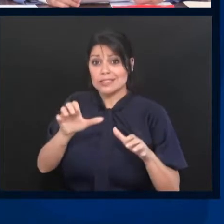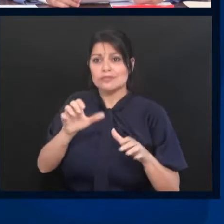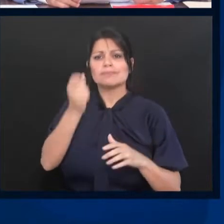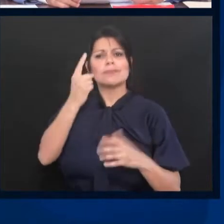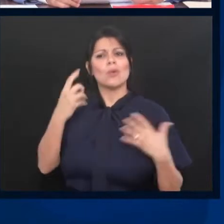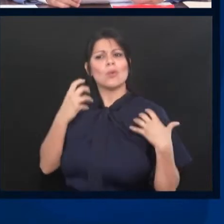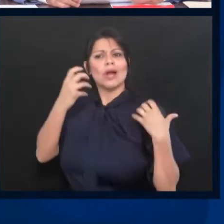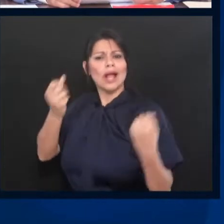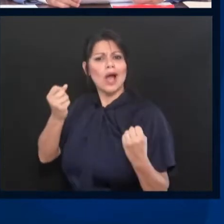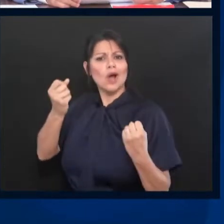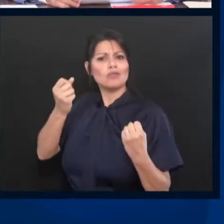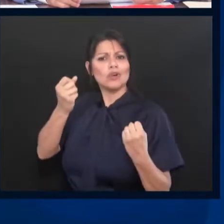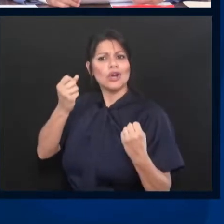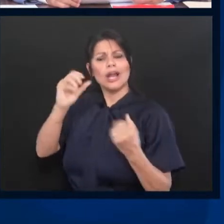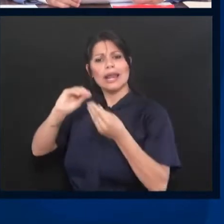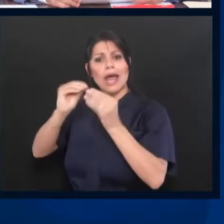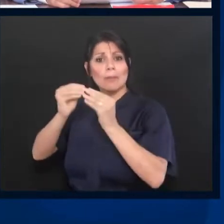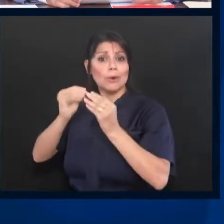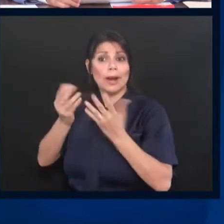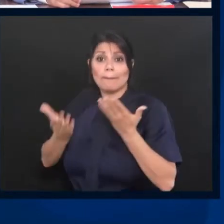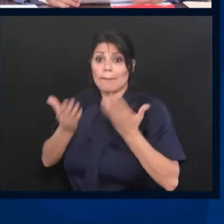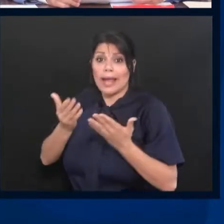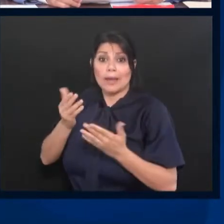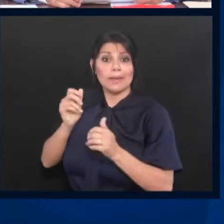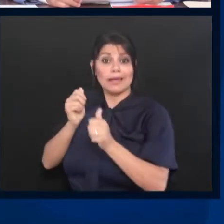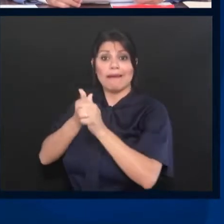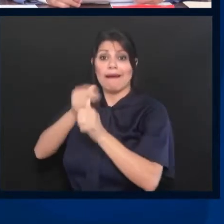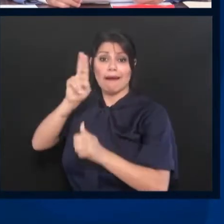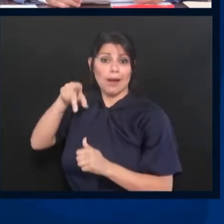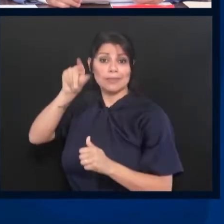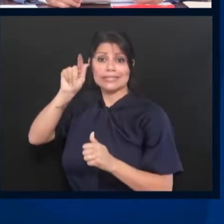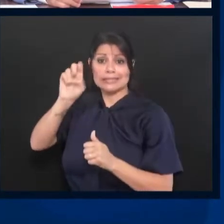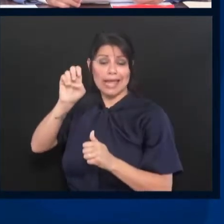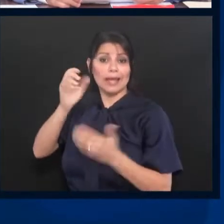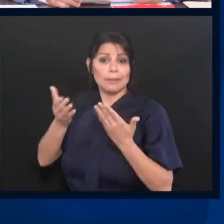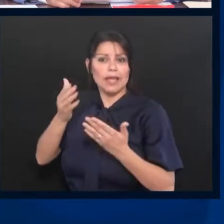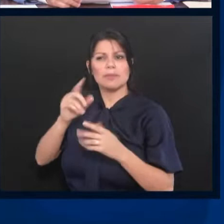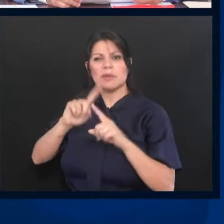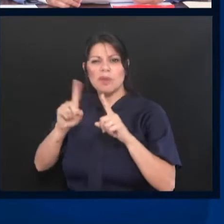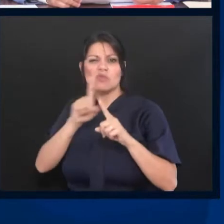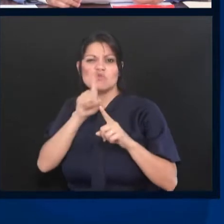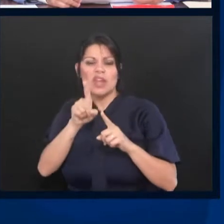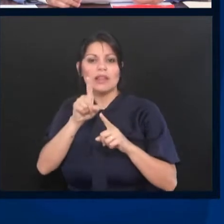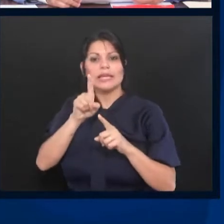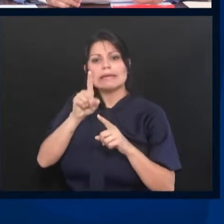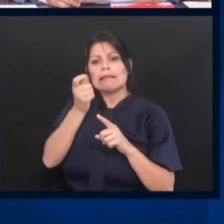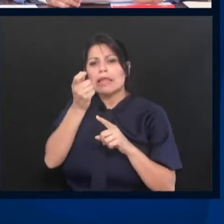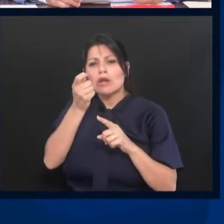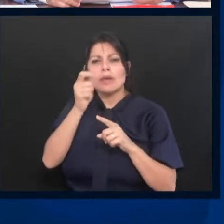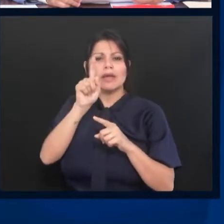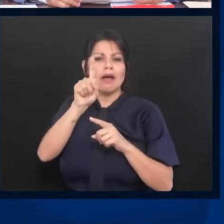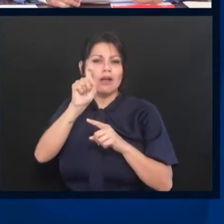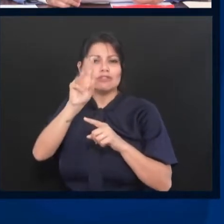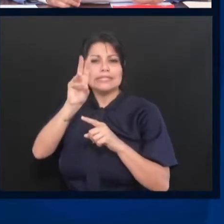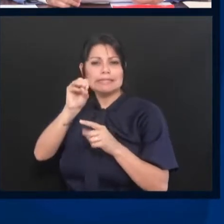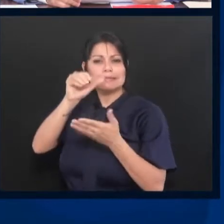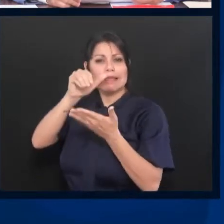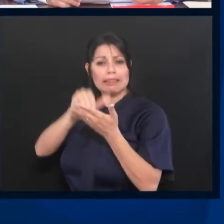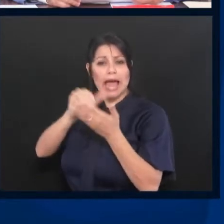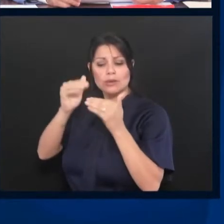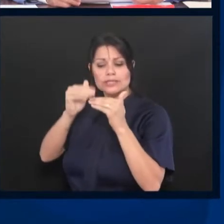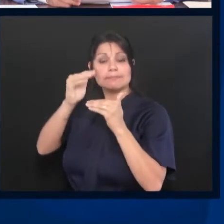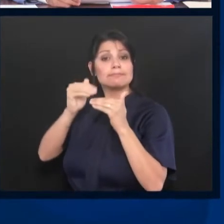this number's not been updated in a while, but still a little over 160,000. We have 80 people that